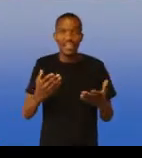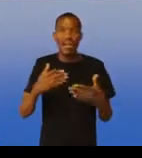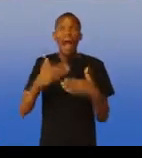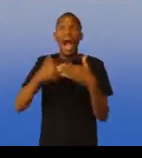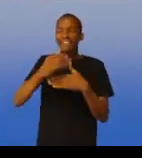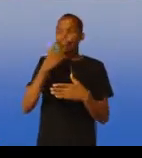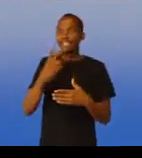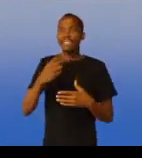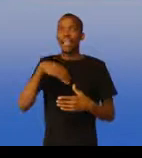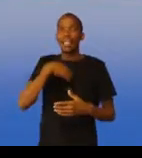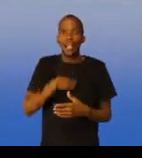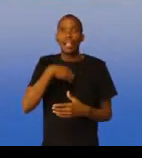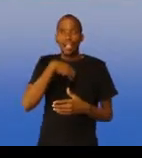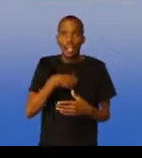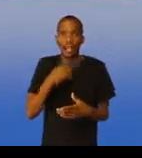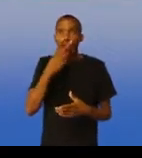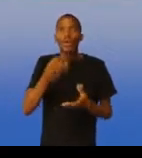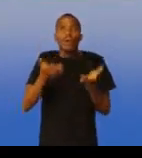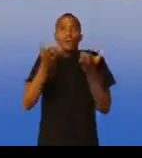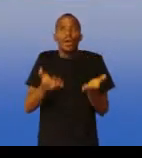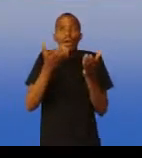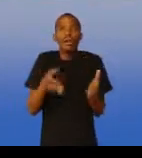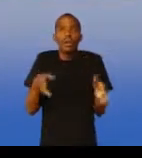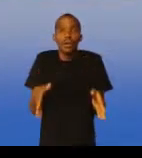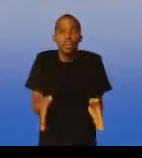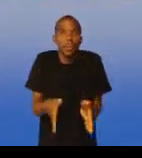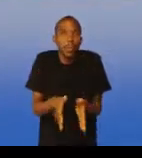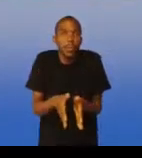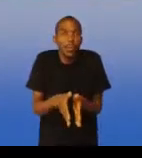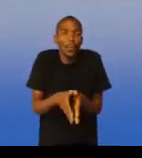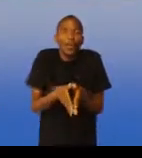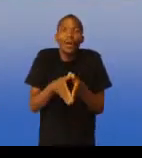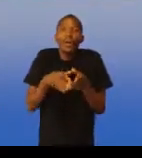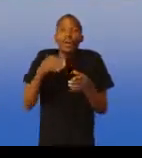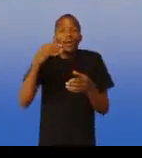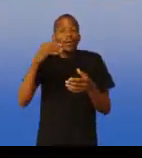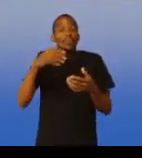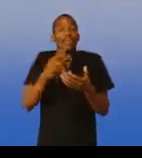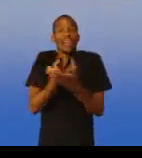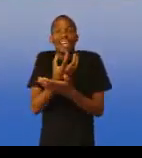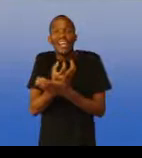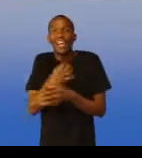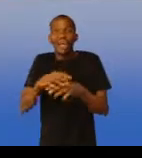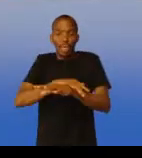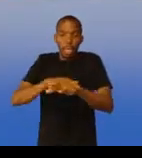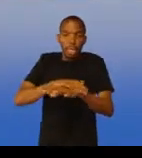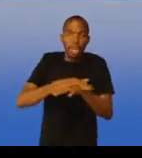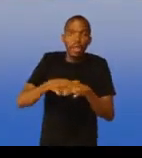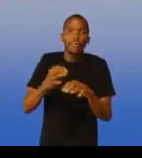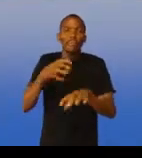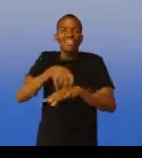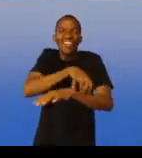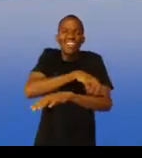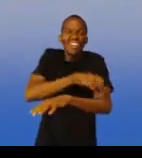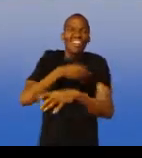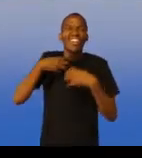really sick and start losing weight, sweat a lot, lose their hair, and develop some wounds,